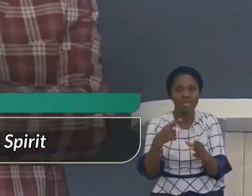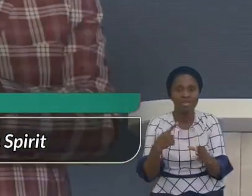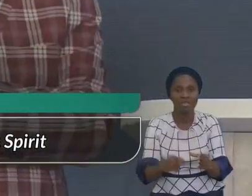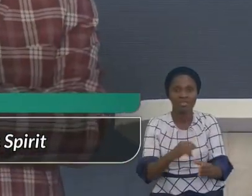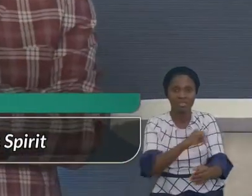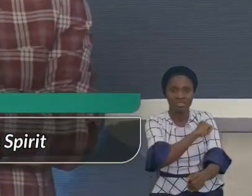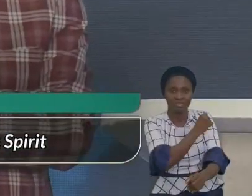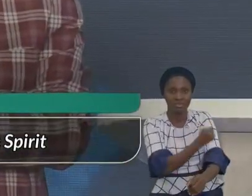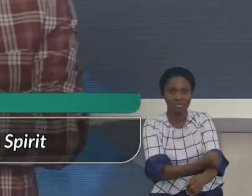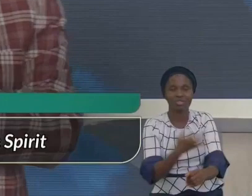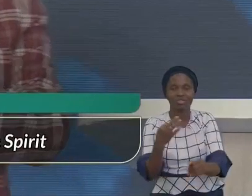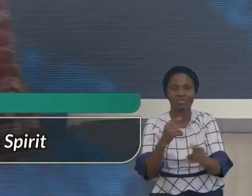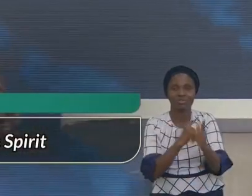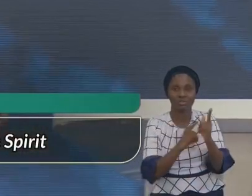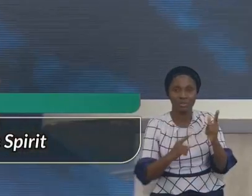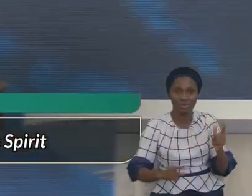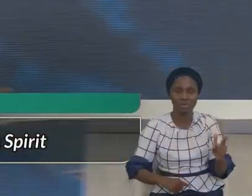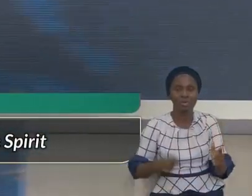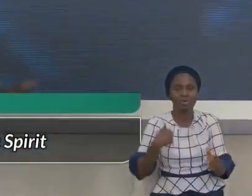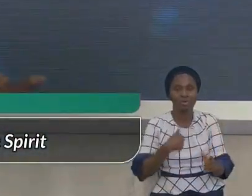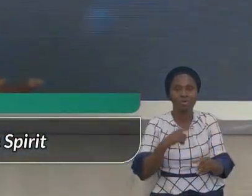strength of the Lord.